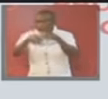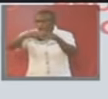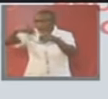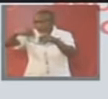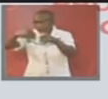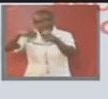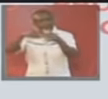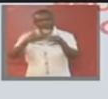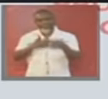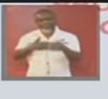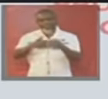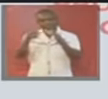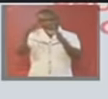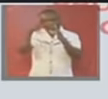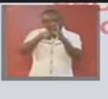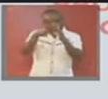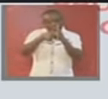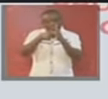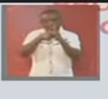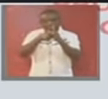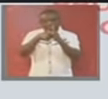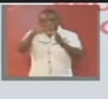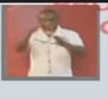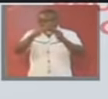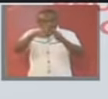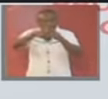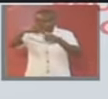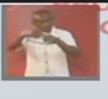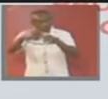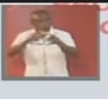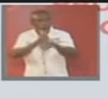And if you do go out, of course, wear your mask.